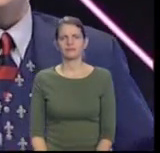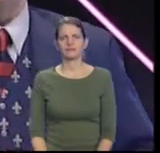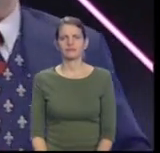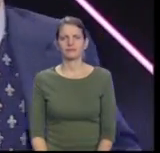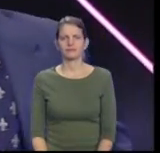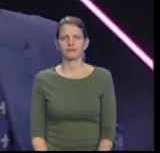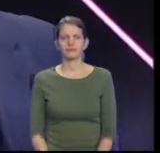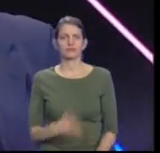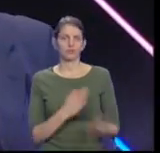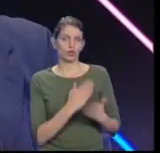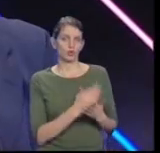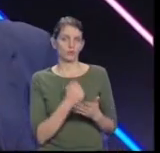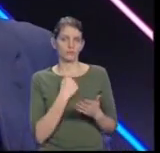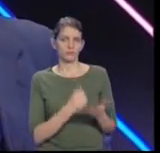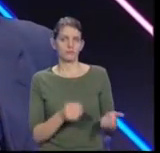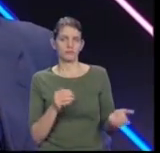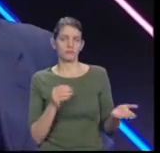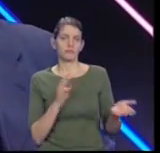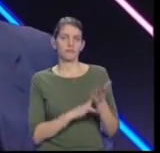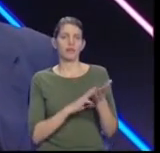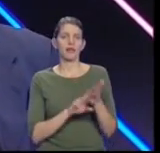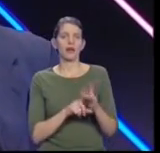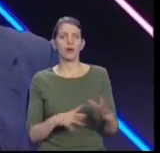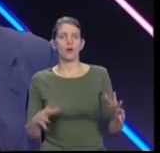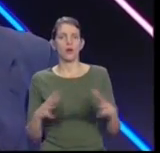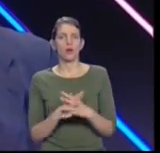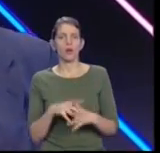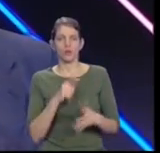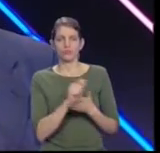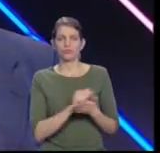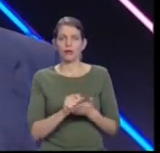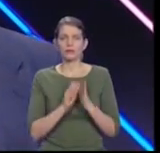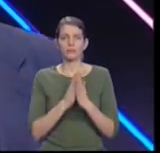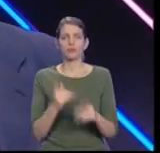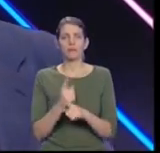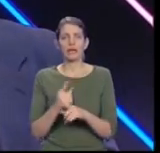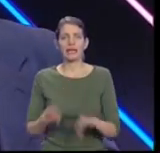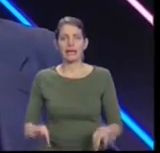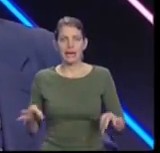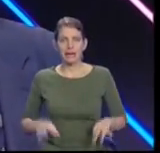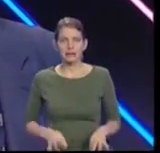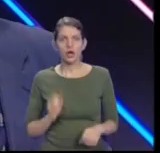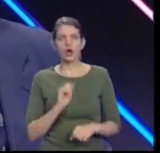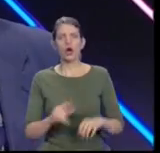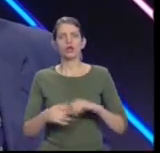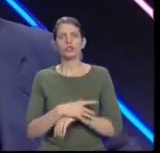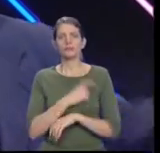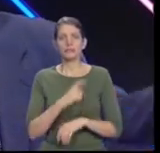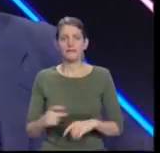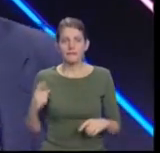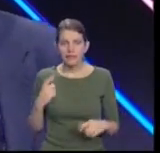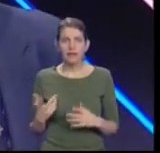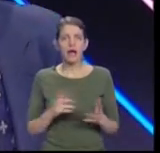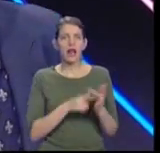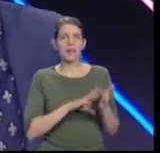Well, this is true. My mother-in-law writes books on knickers and her husband's a vicar. It's a Limerick writer's dream. It's true,